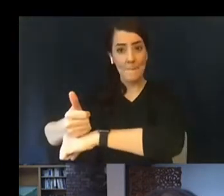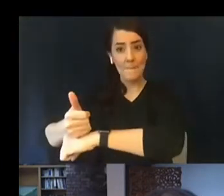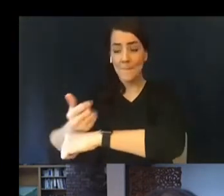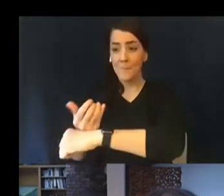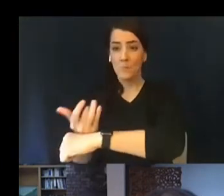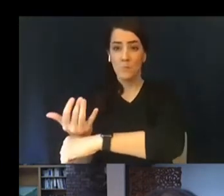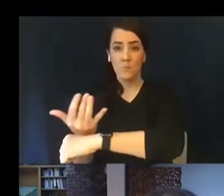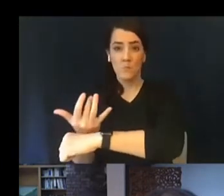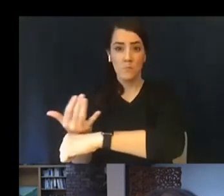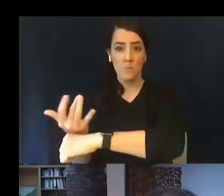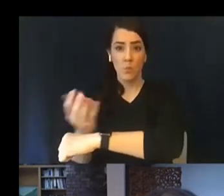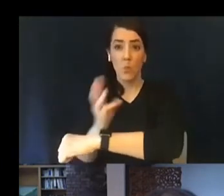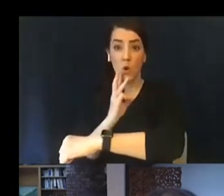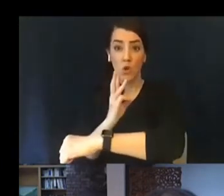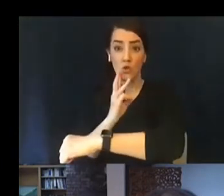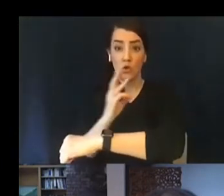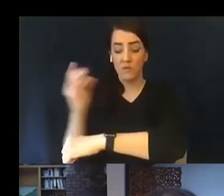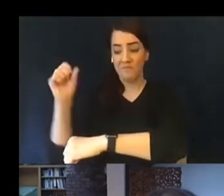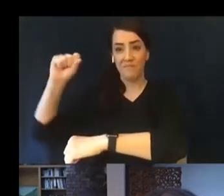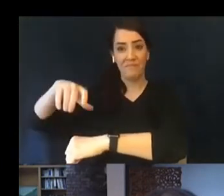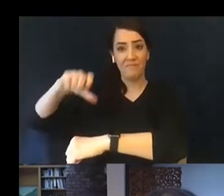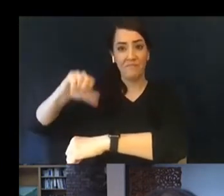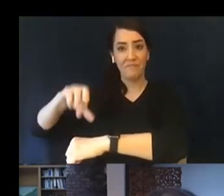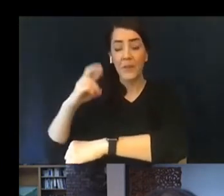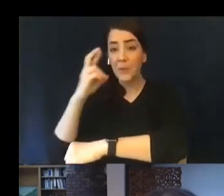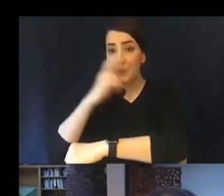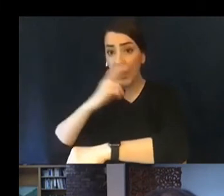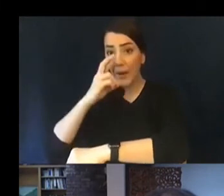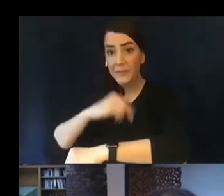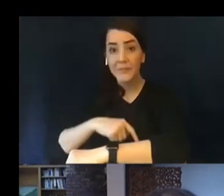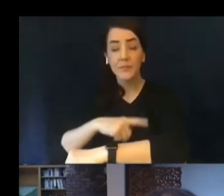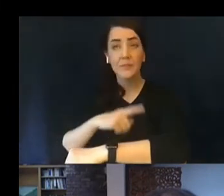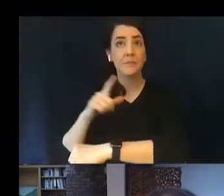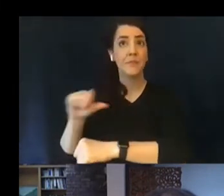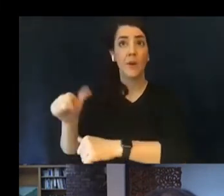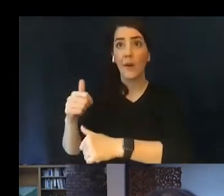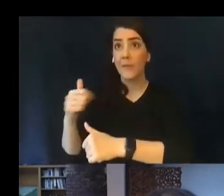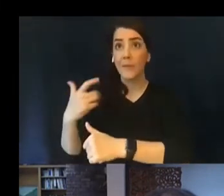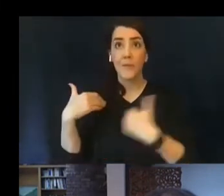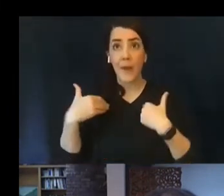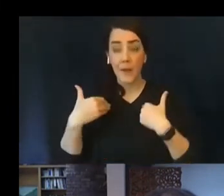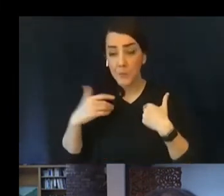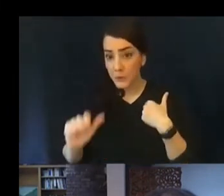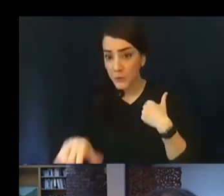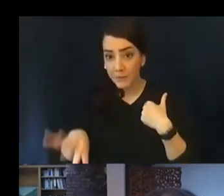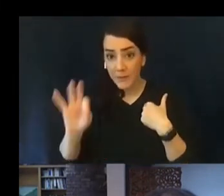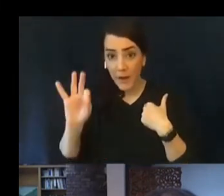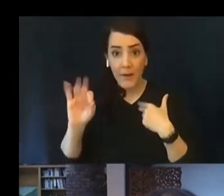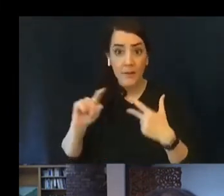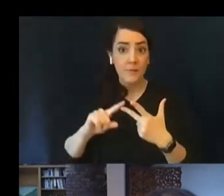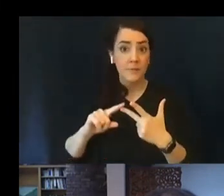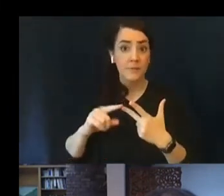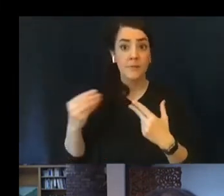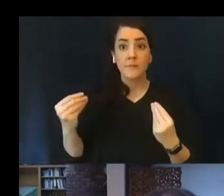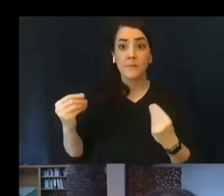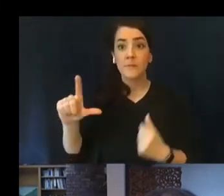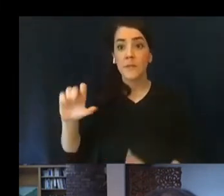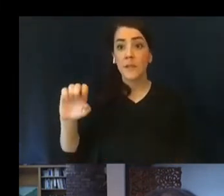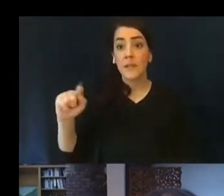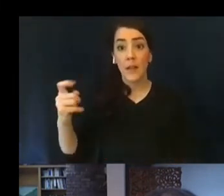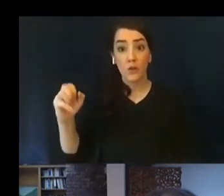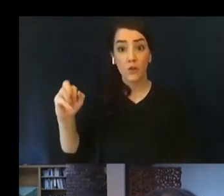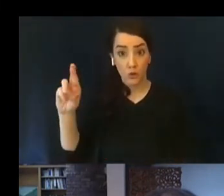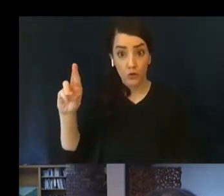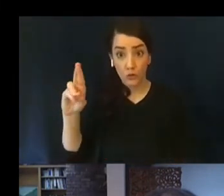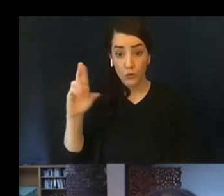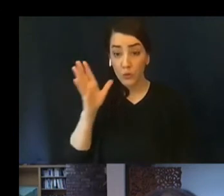And I think those things are, when you think about it logically, that's what people would eat. What happened when